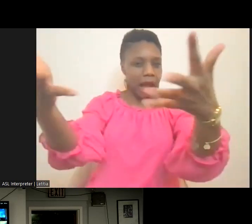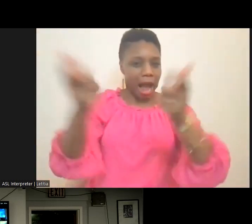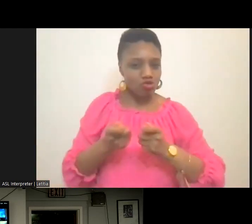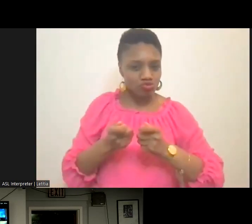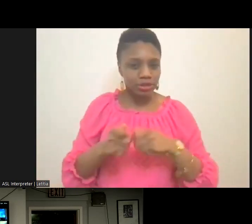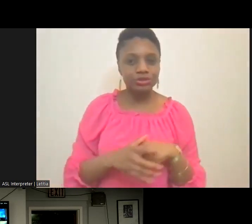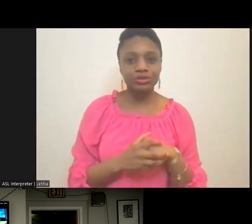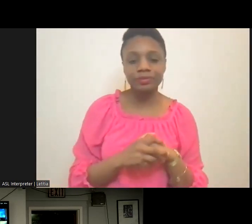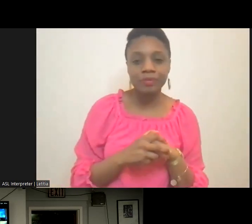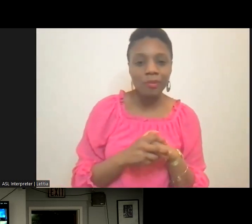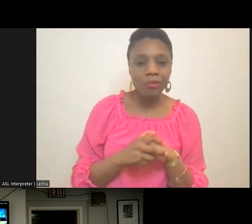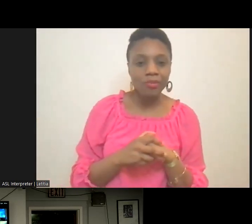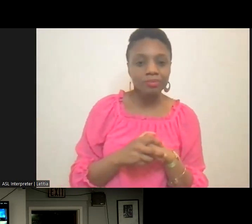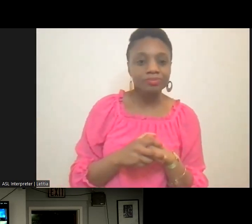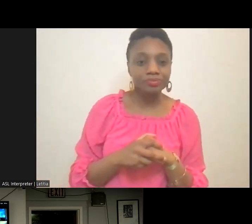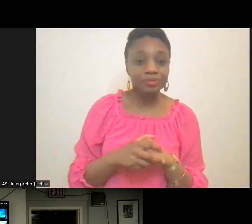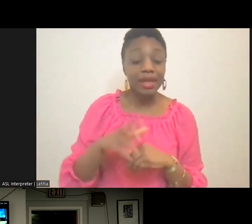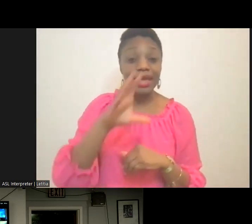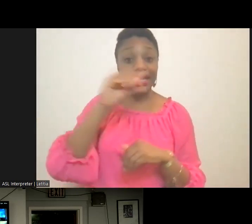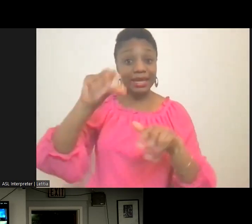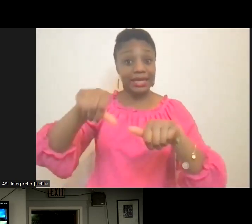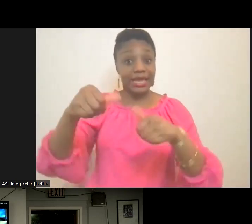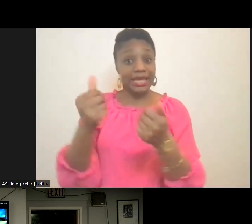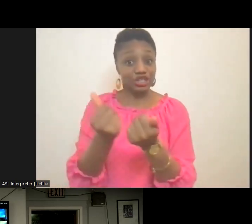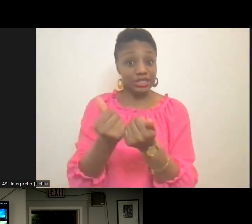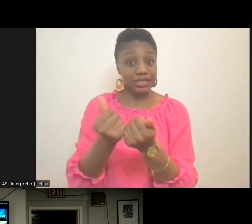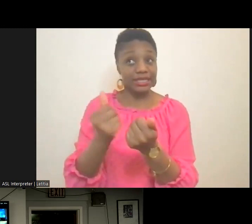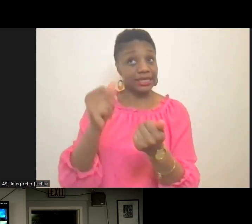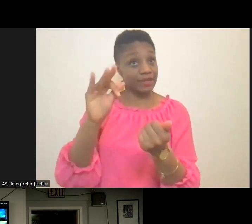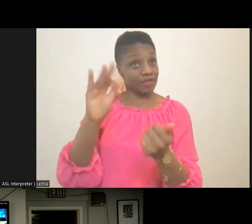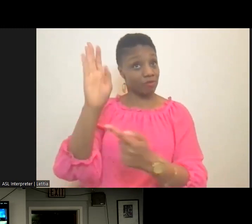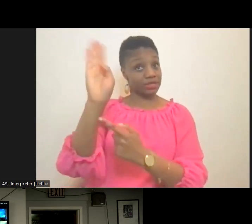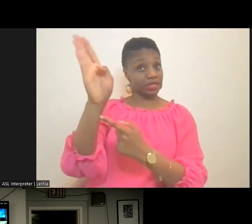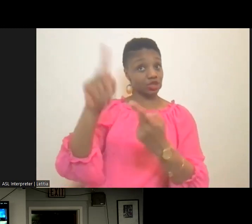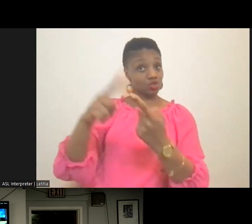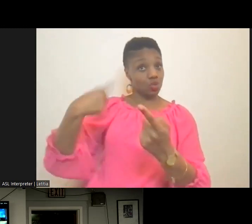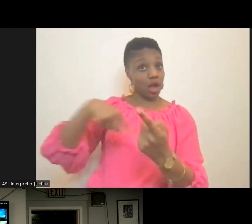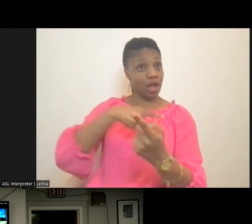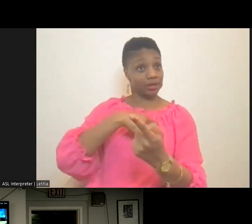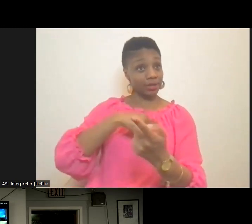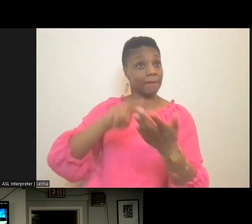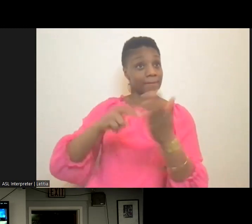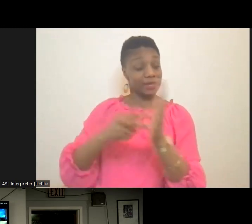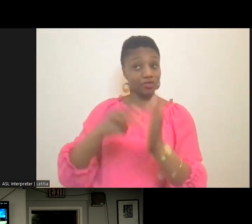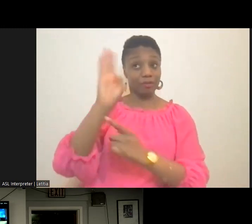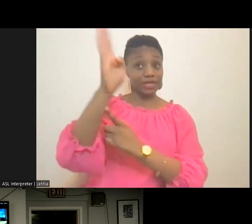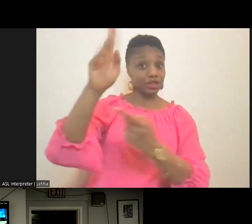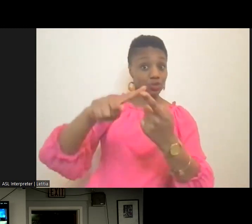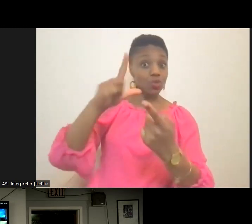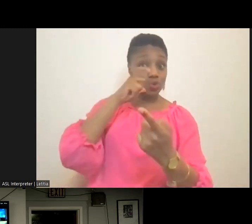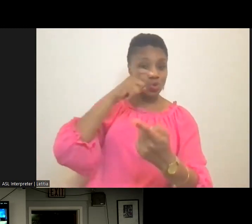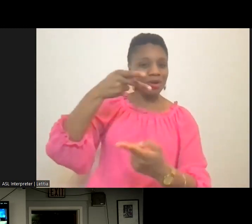Yeah, and by agencies presenting to us, they're presenting to the public. And so that's also